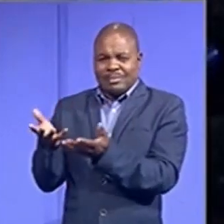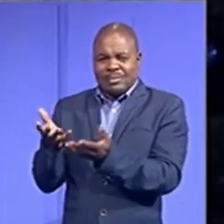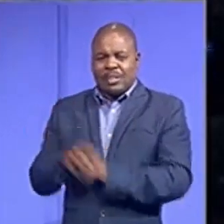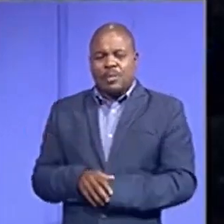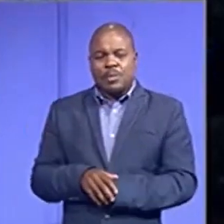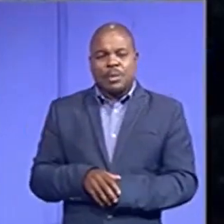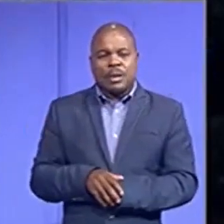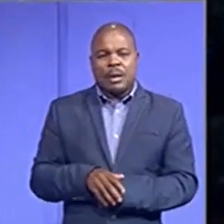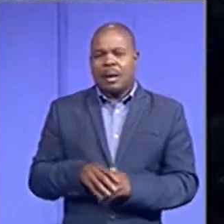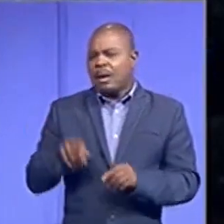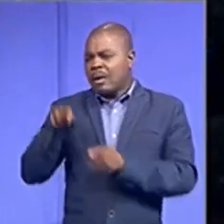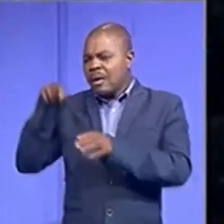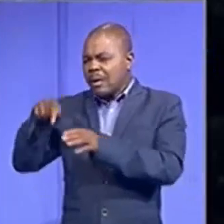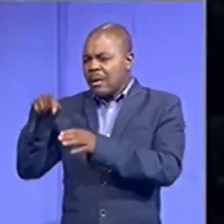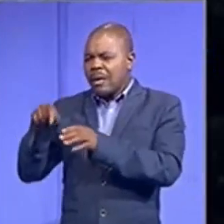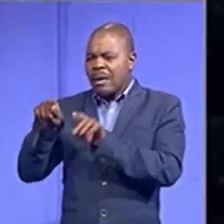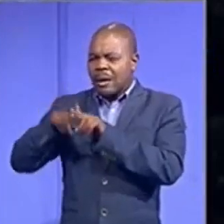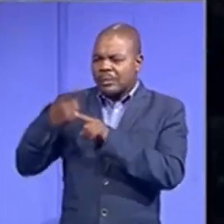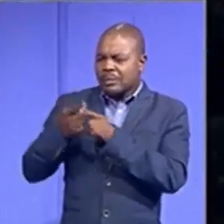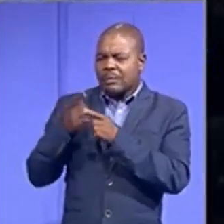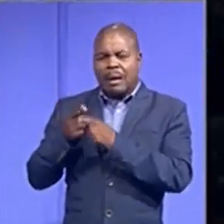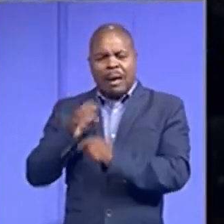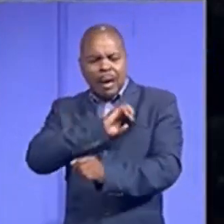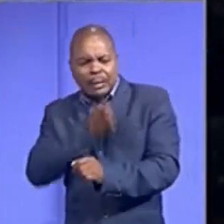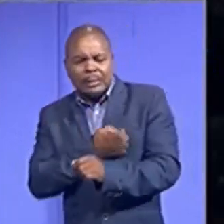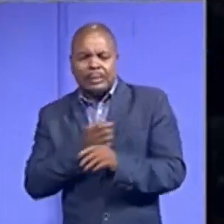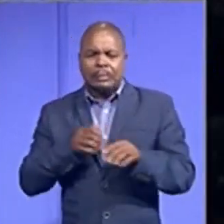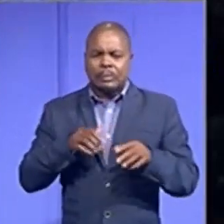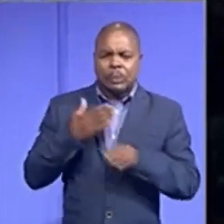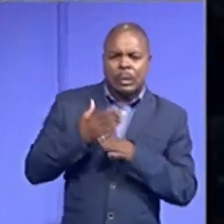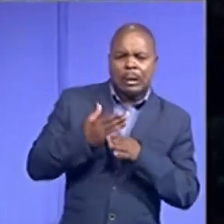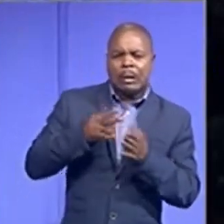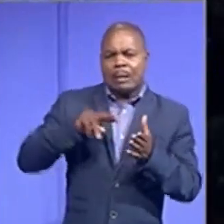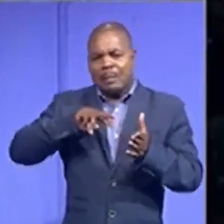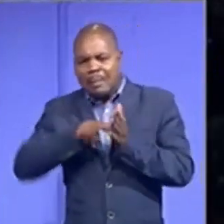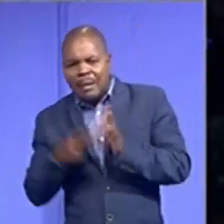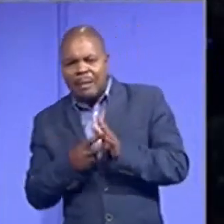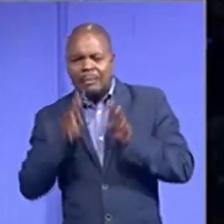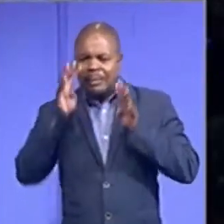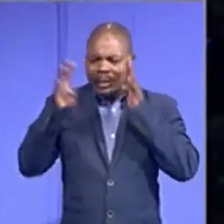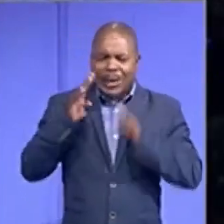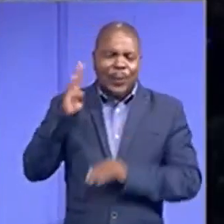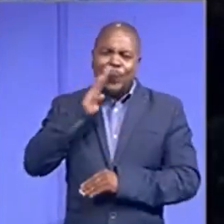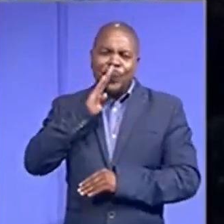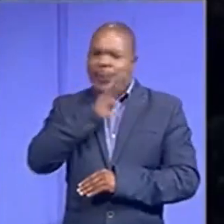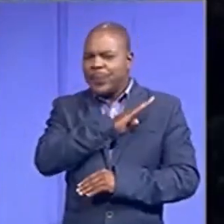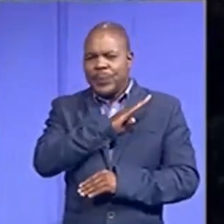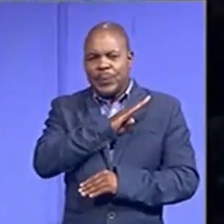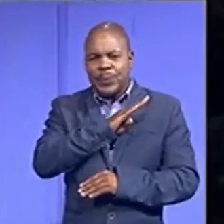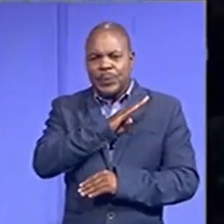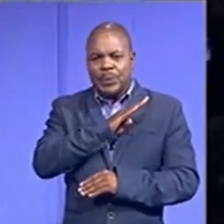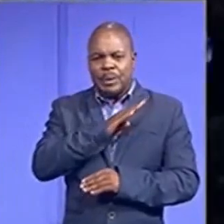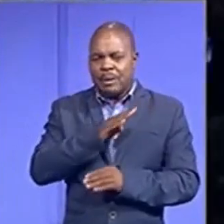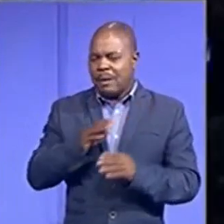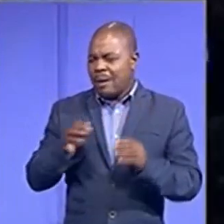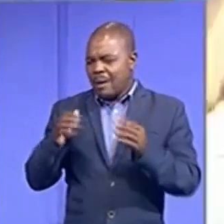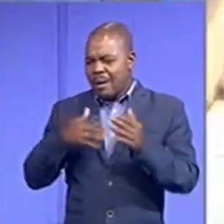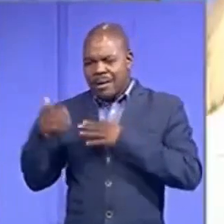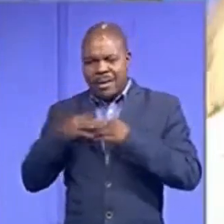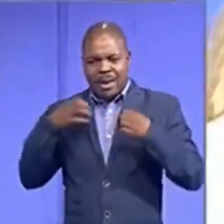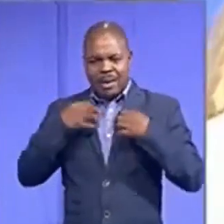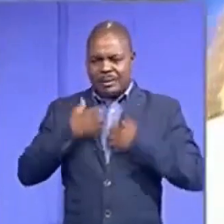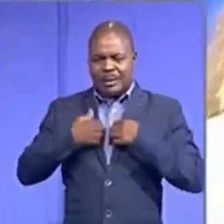There's no energy, there's no plan, there's no initiative, there's nothing that is exciting about what is happening